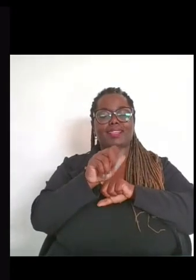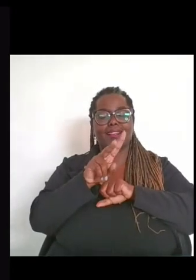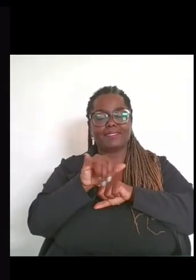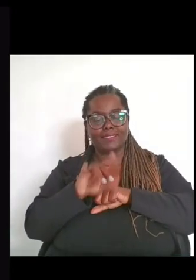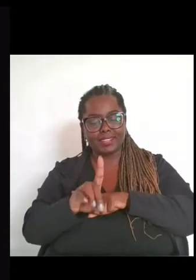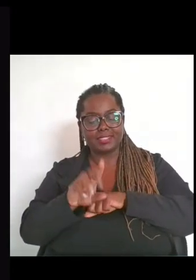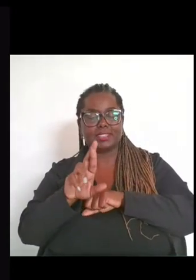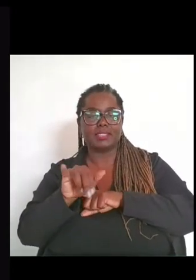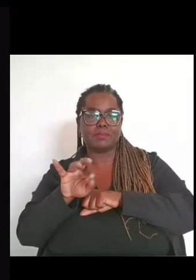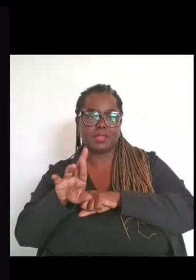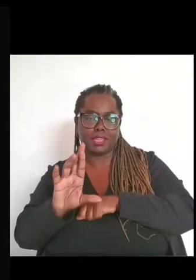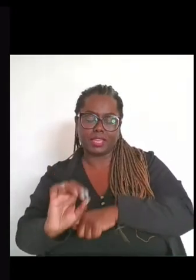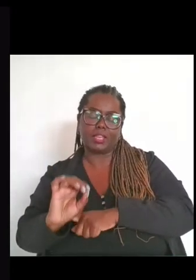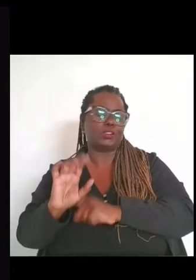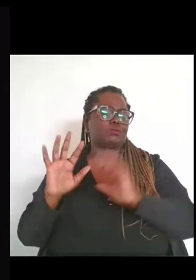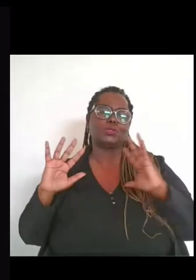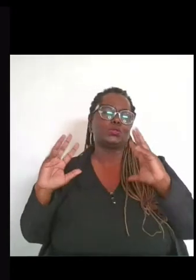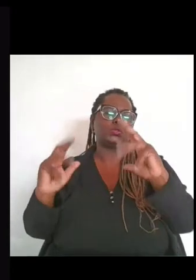assistance